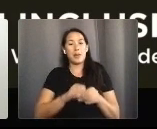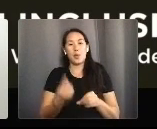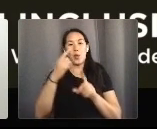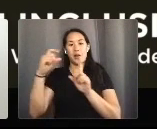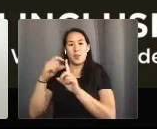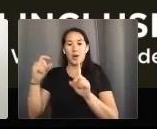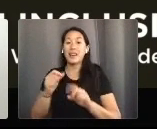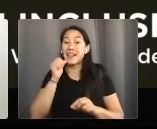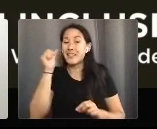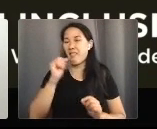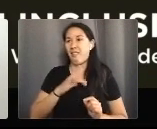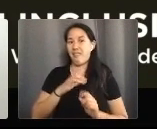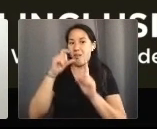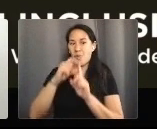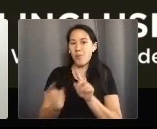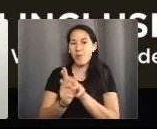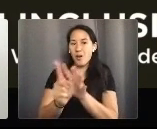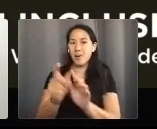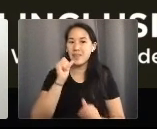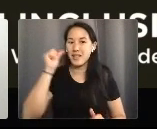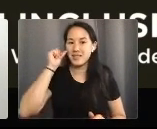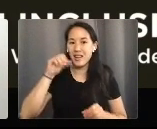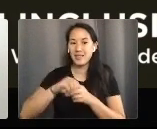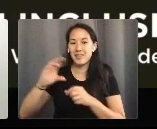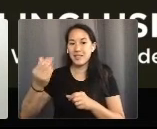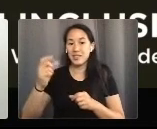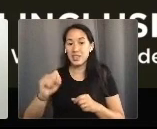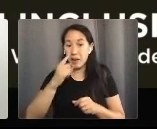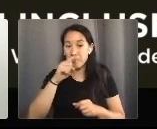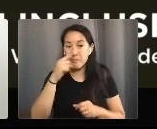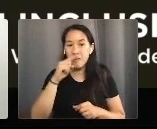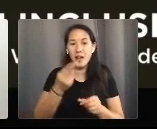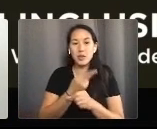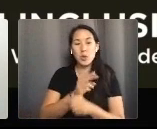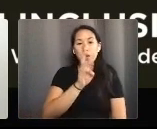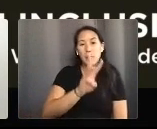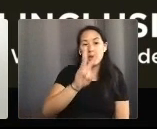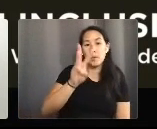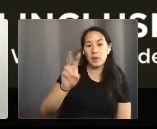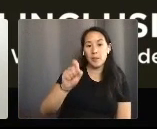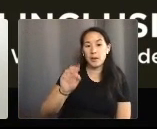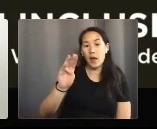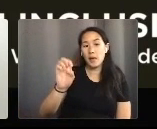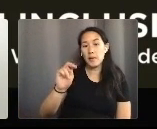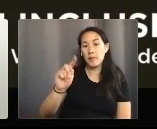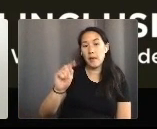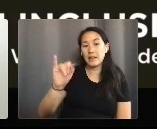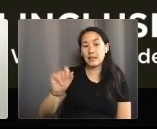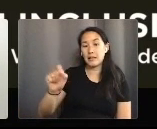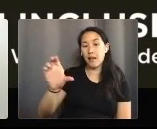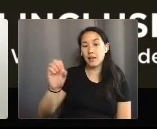really great words that came up yesterday in the chat. If you could go to menti.com and just use that code, or you can just scan the QR code